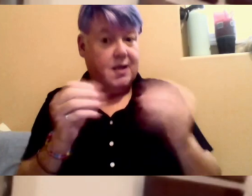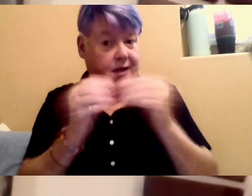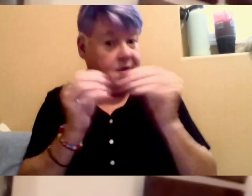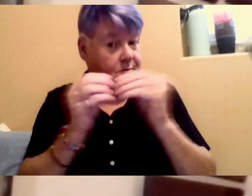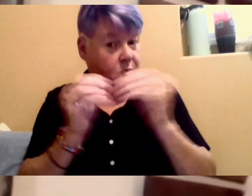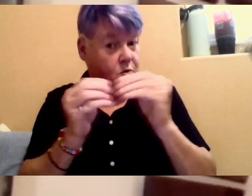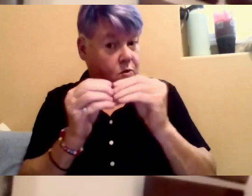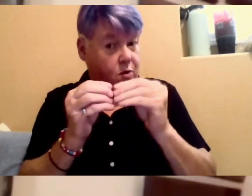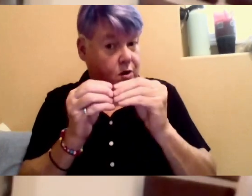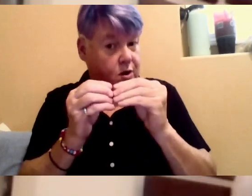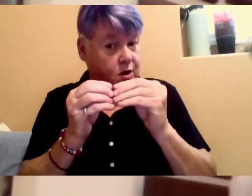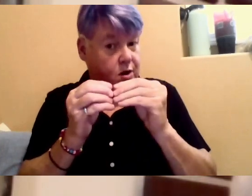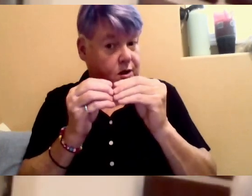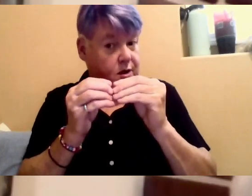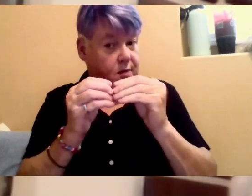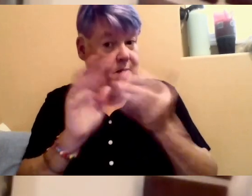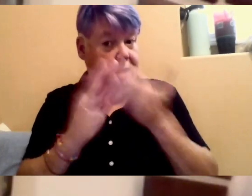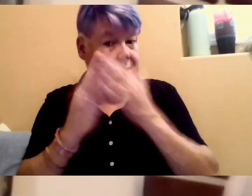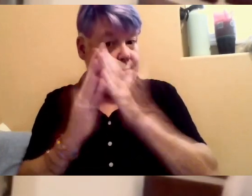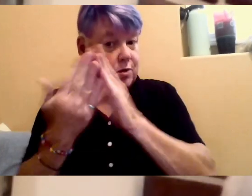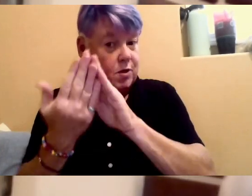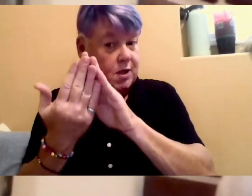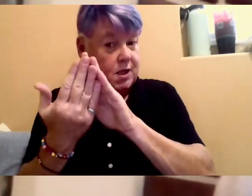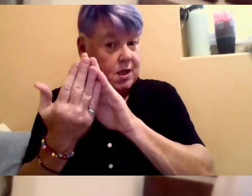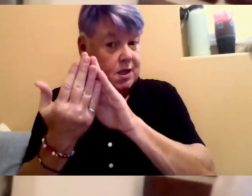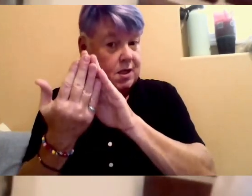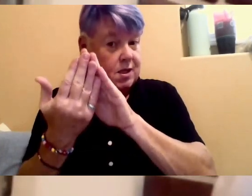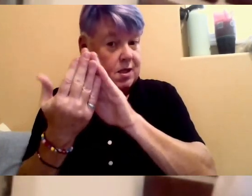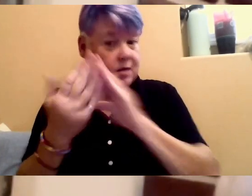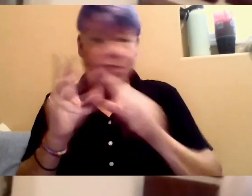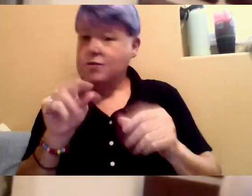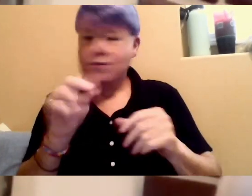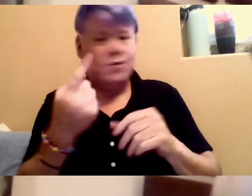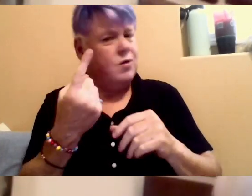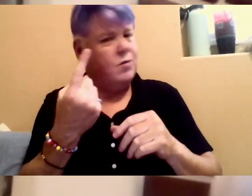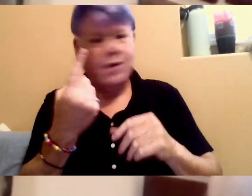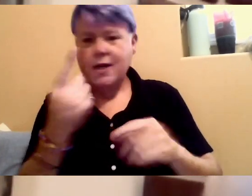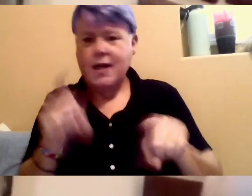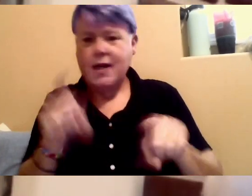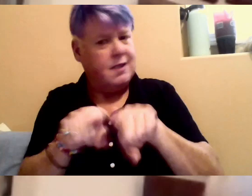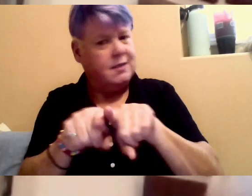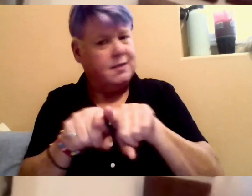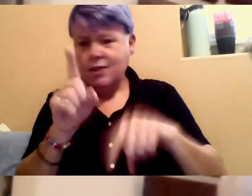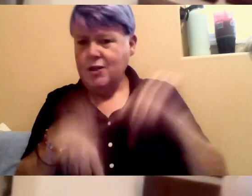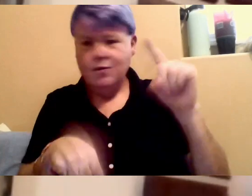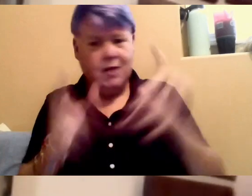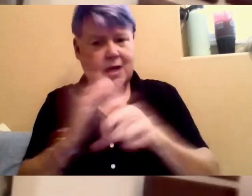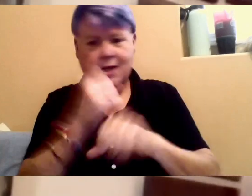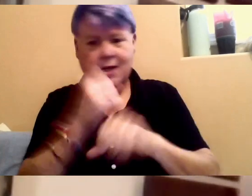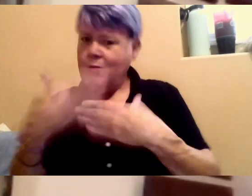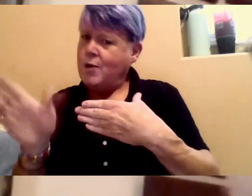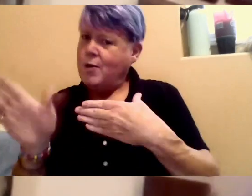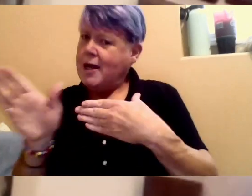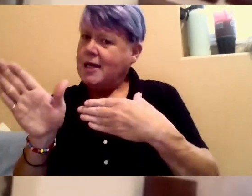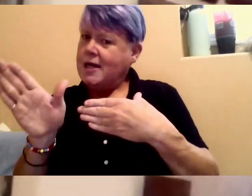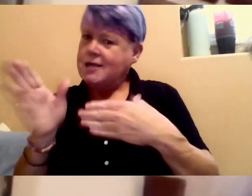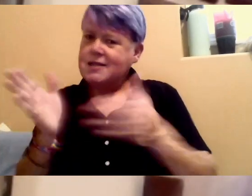by the community. There is no one else to turn to, and you can't get away from people. I mean,